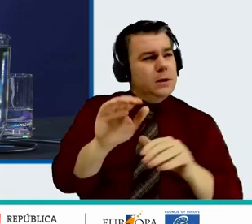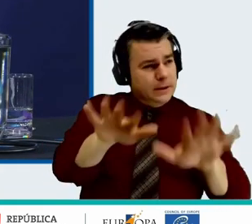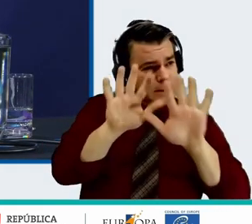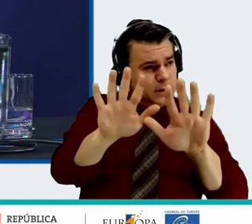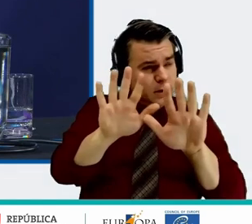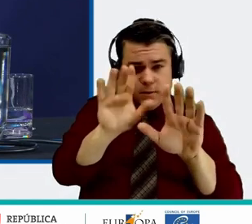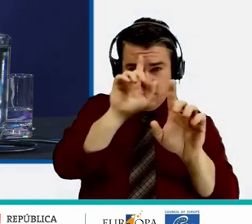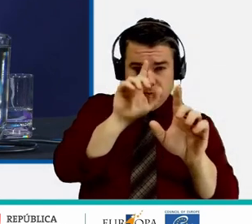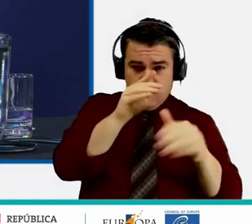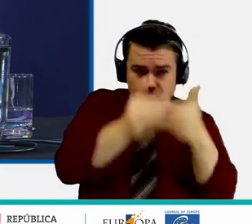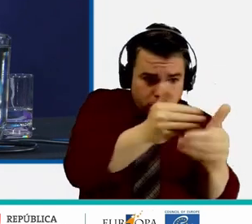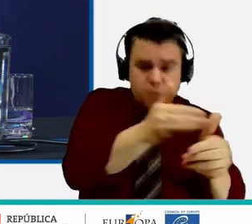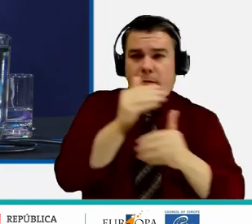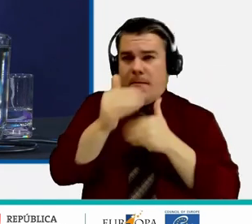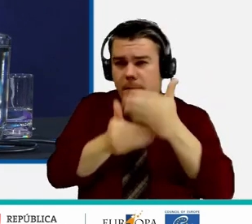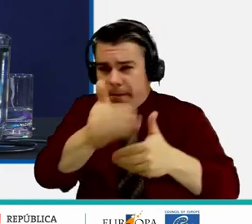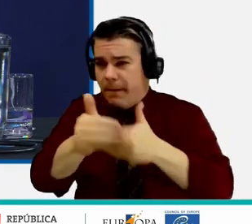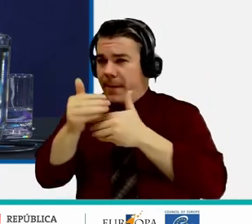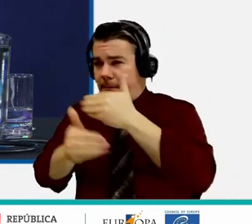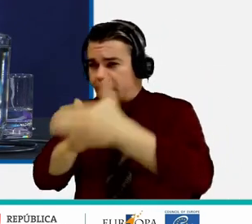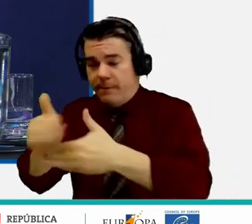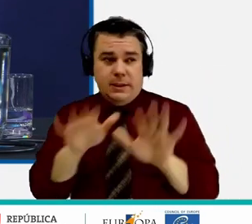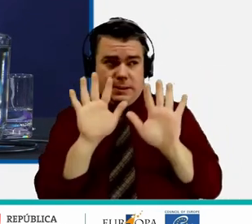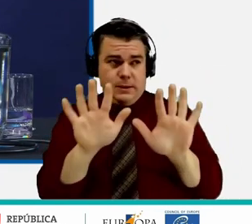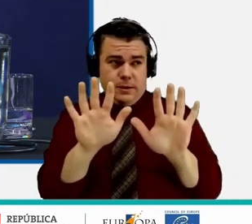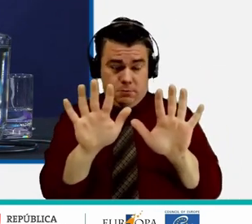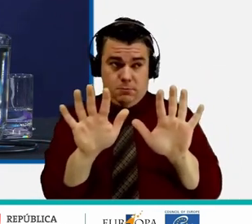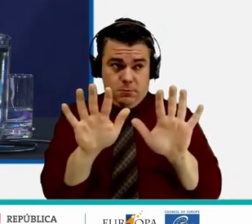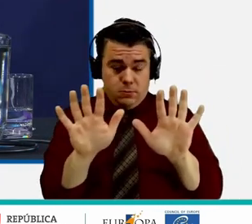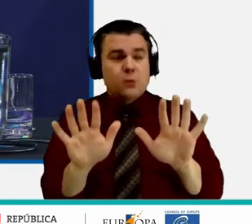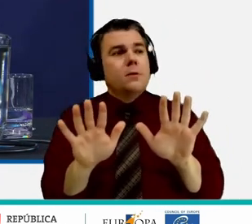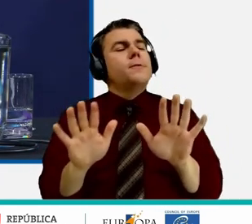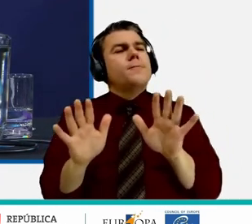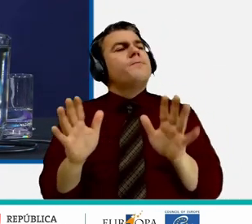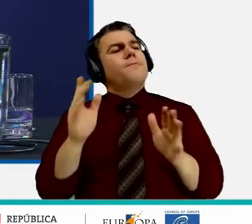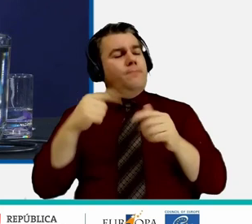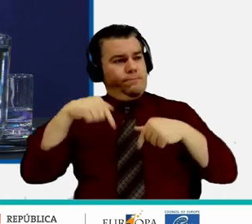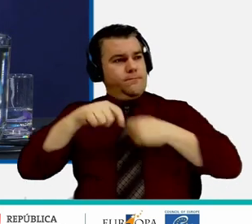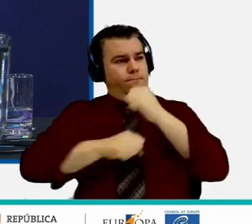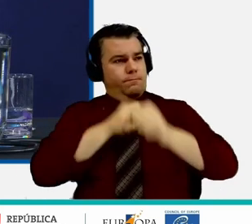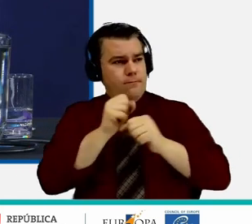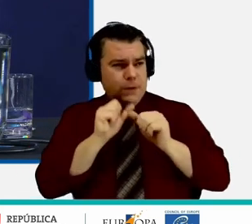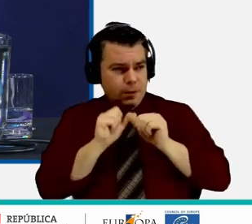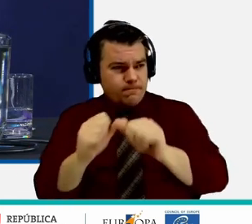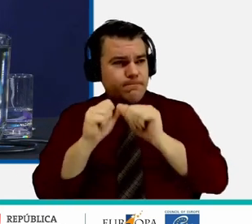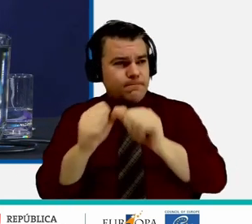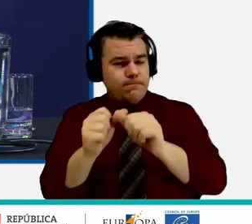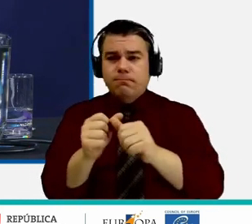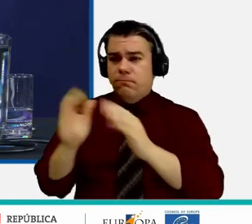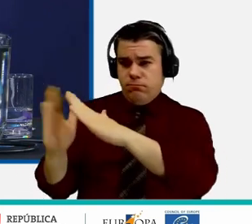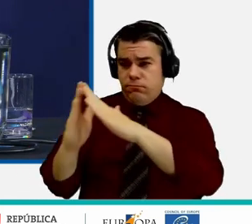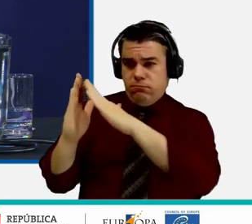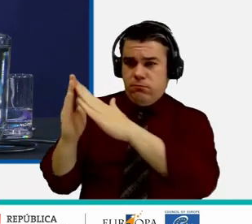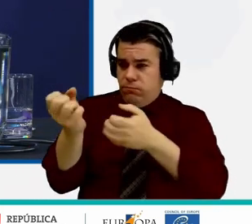10 projects. This year, we also continue with financing of municipal projects, because